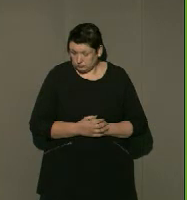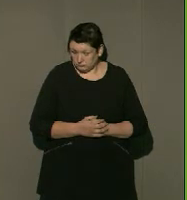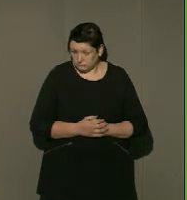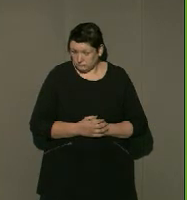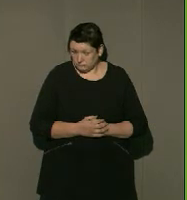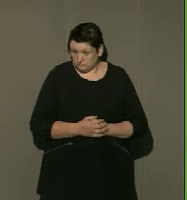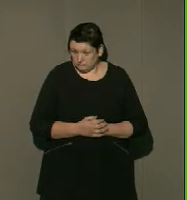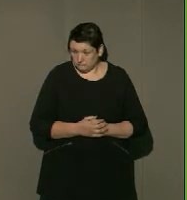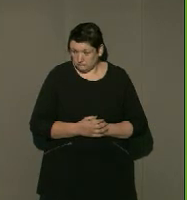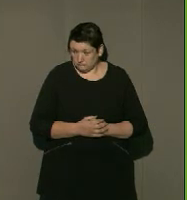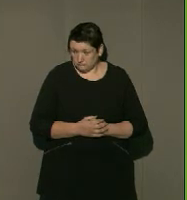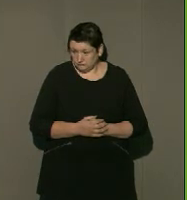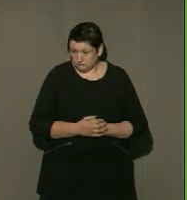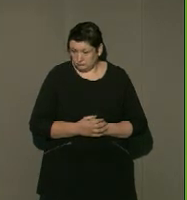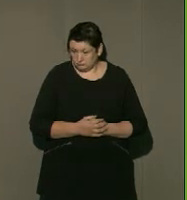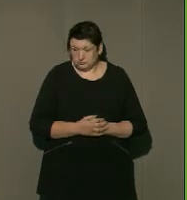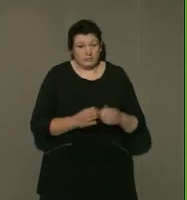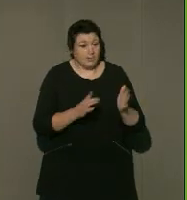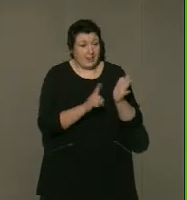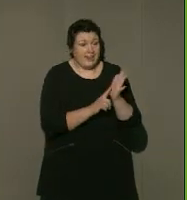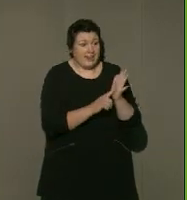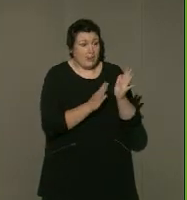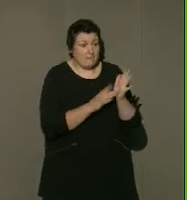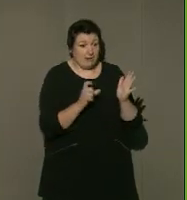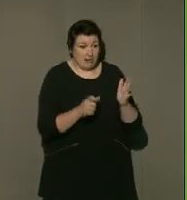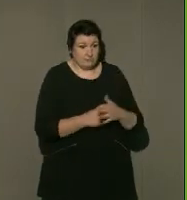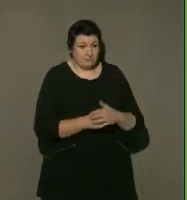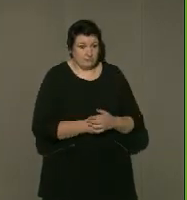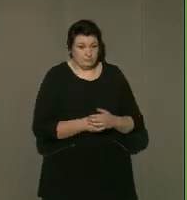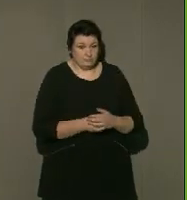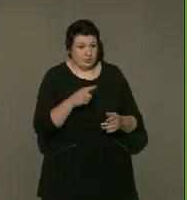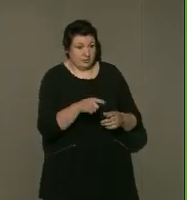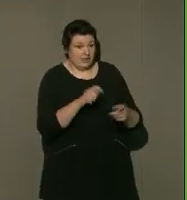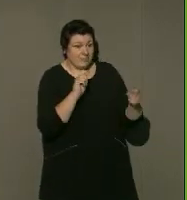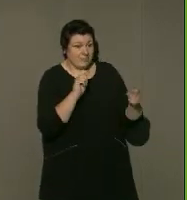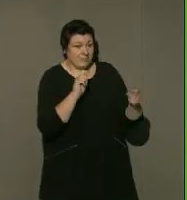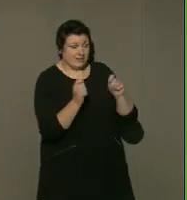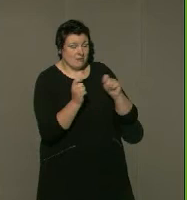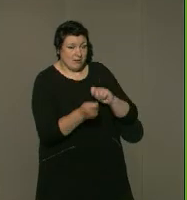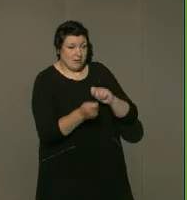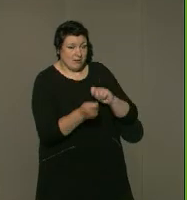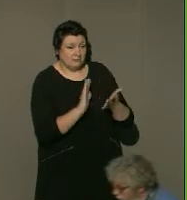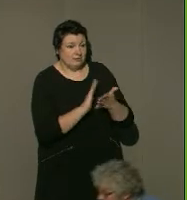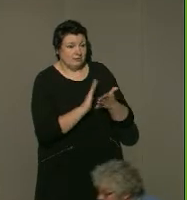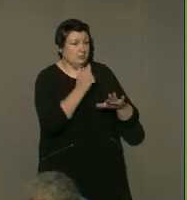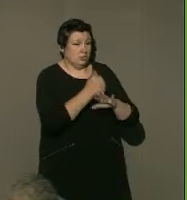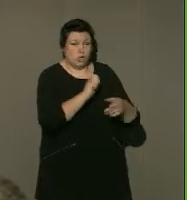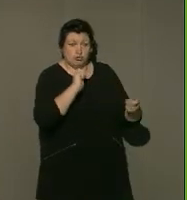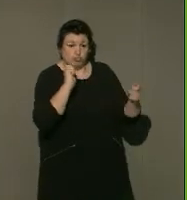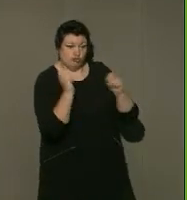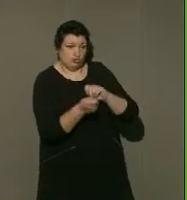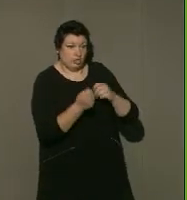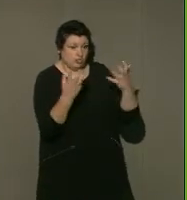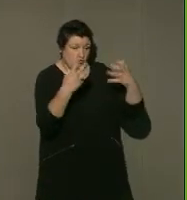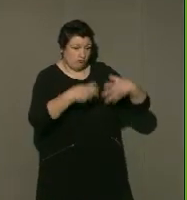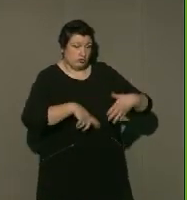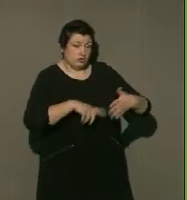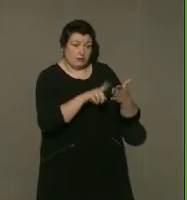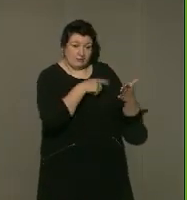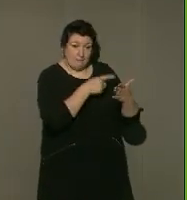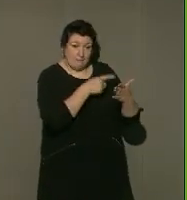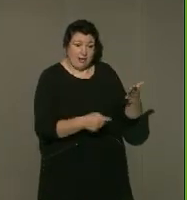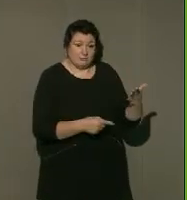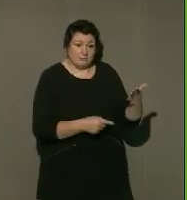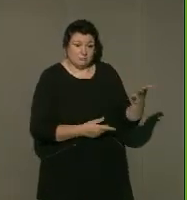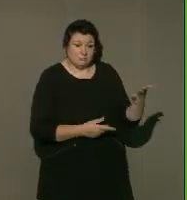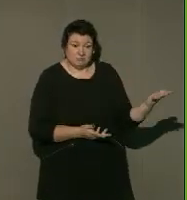Liam McClelland, Nottingham Green Party. Conference, this amendment fundamentally changes the result of the ballot that the membership voted